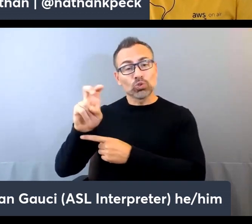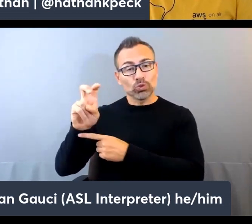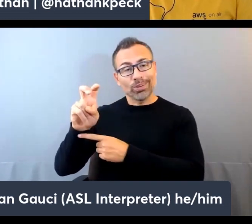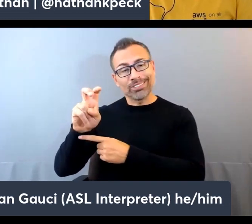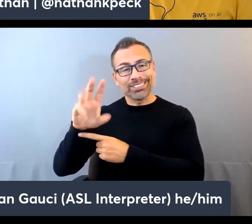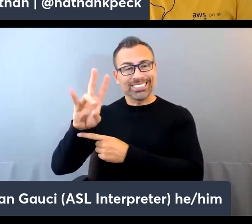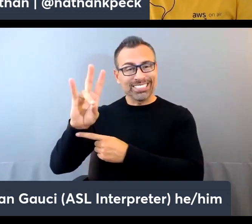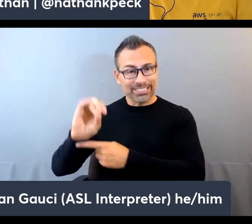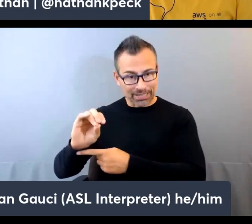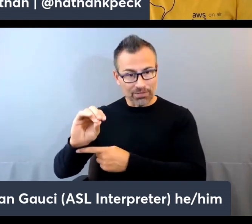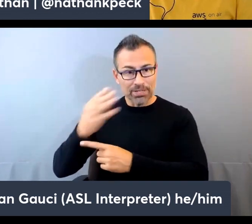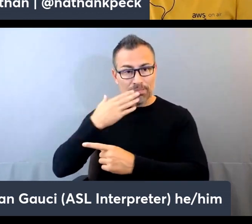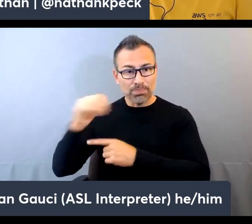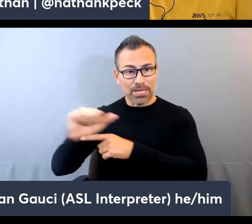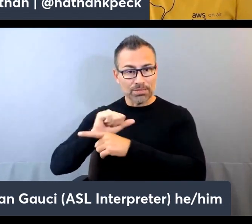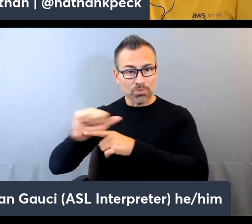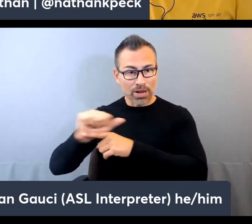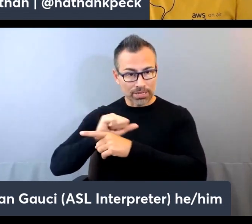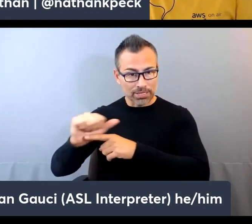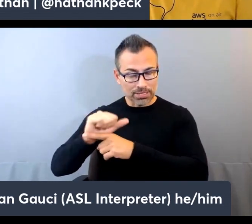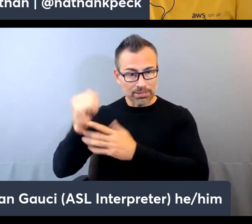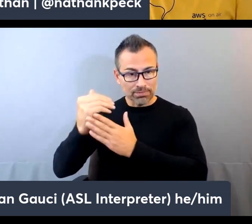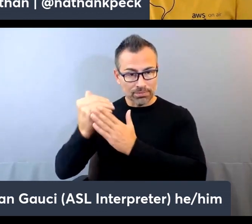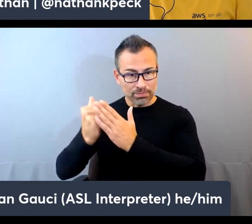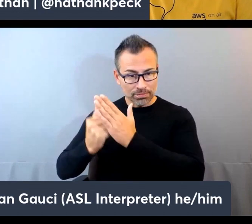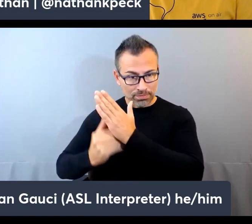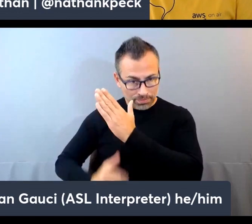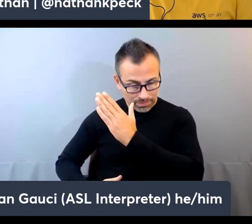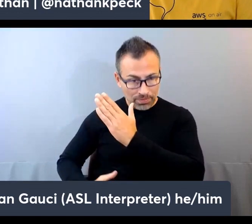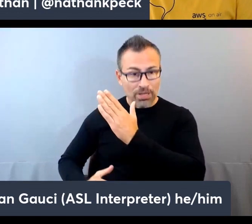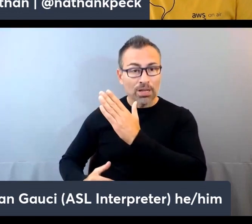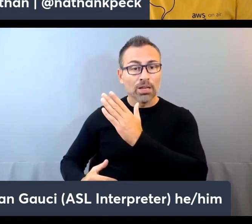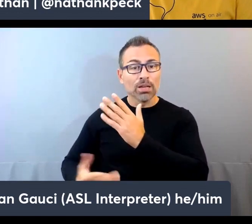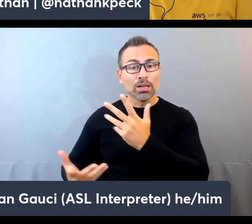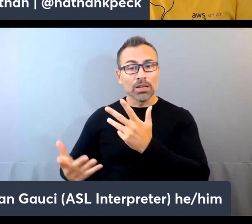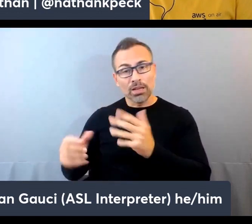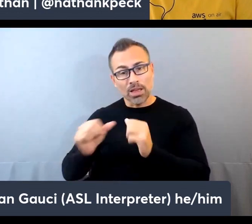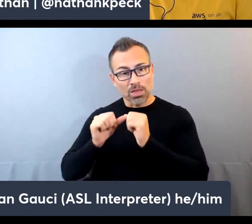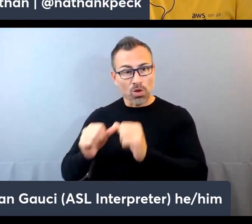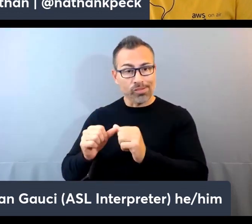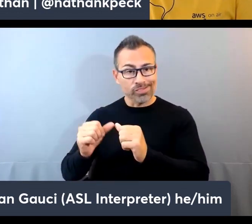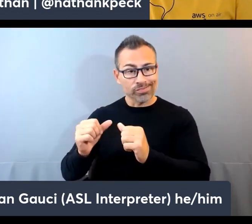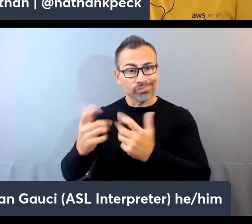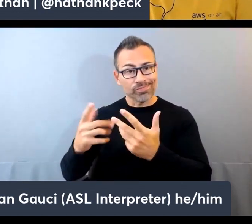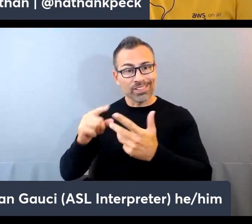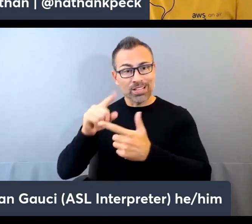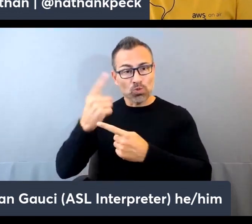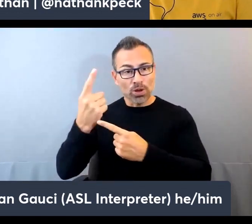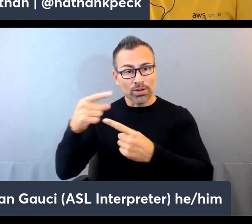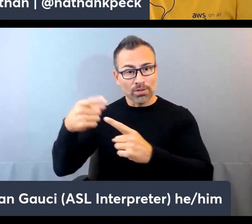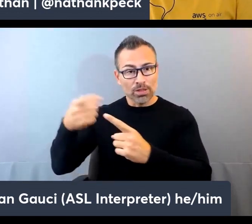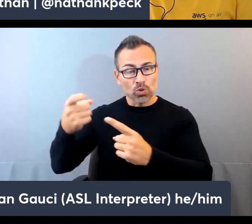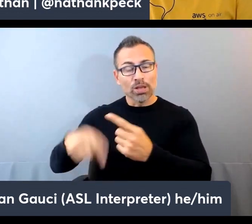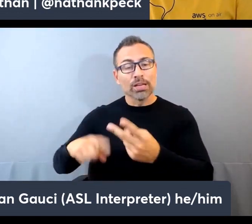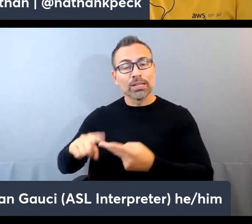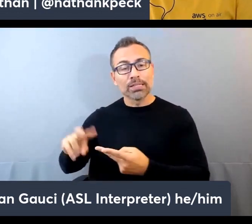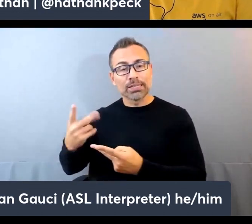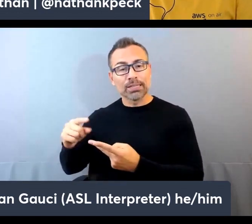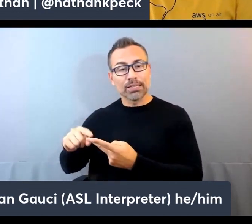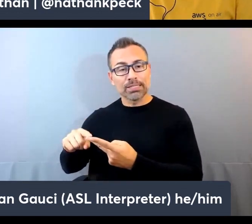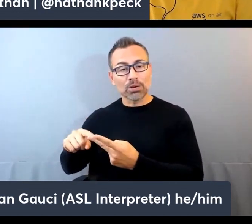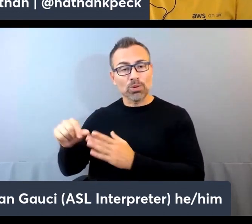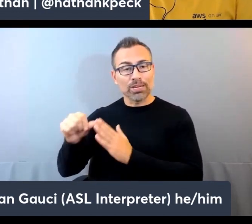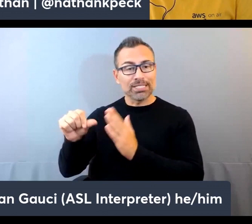ever-growing roster of best practice checks from Trusted Advisor is one of the sources. And the second one is account